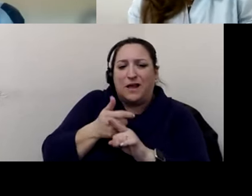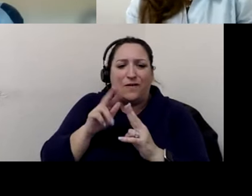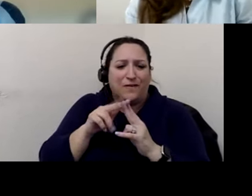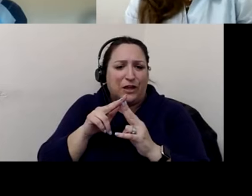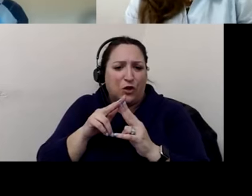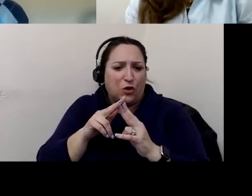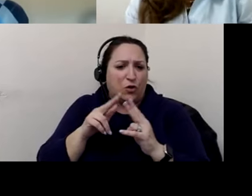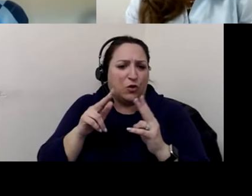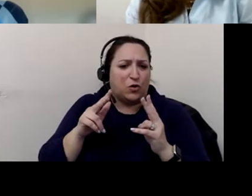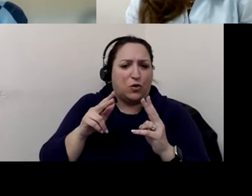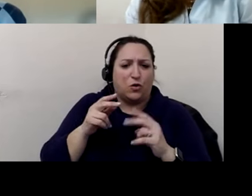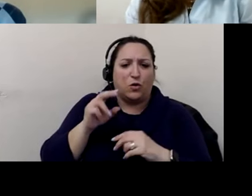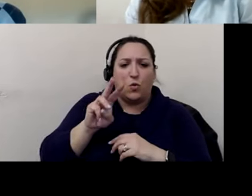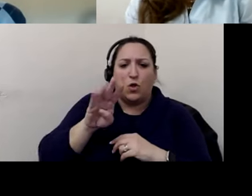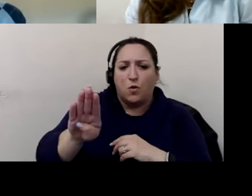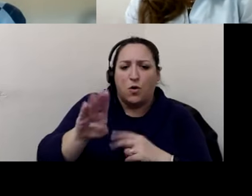Willowbrook or the DC.